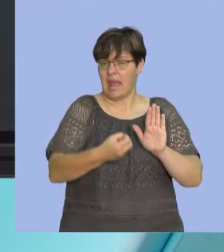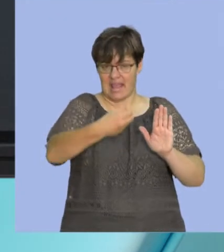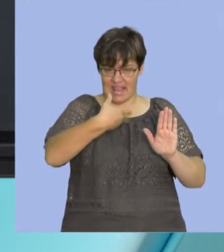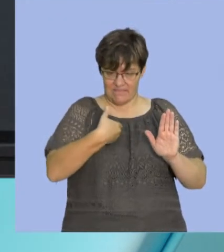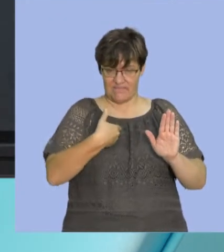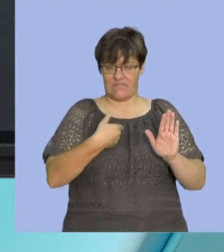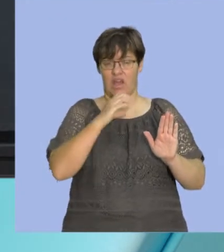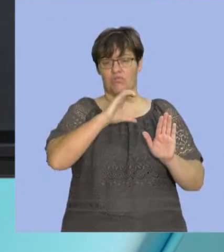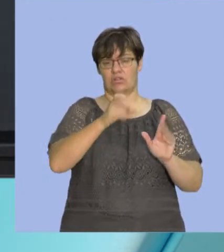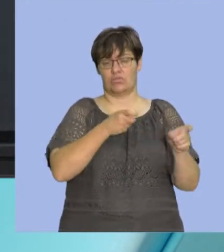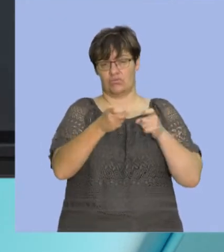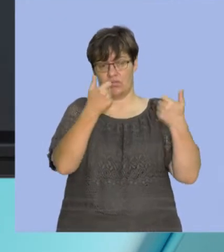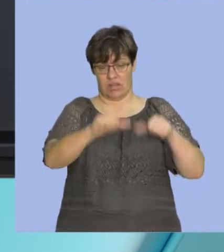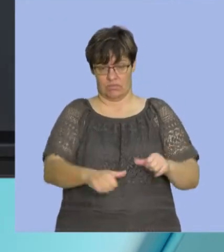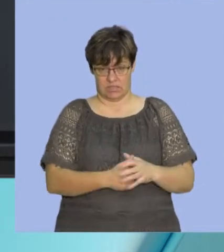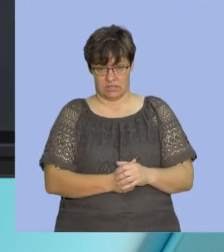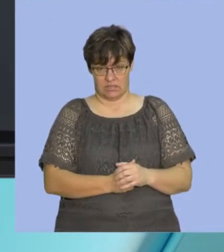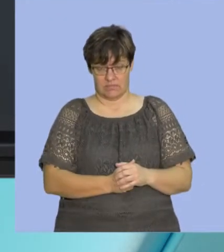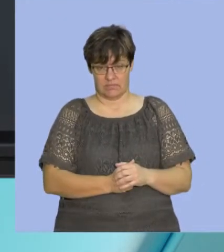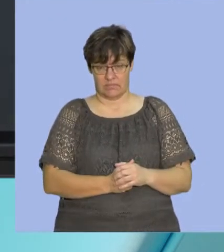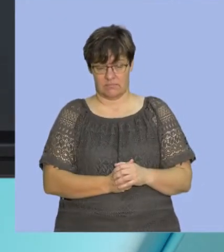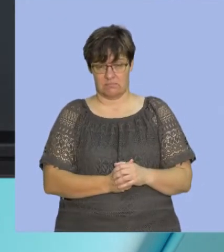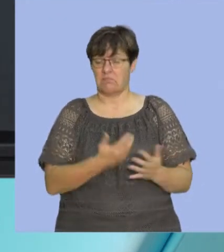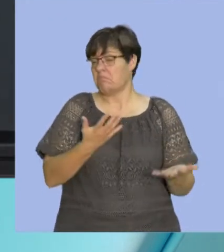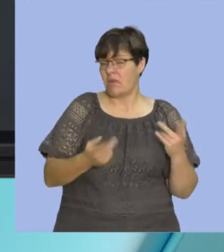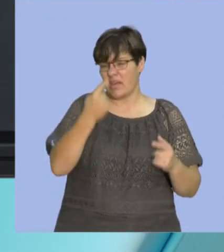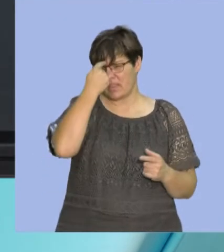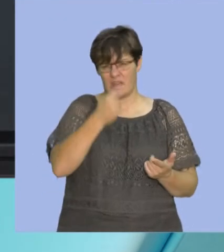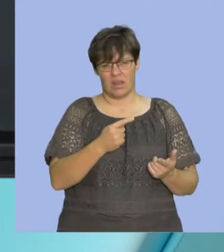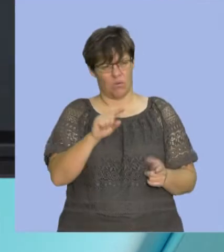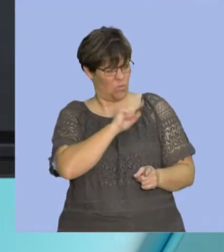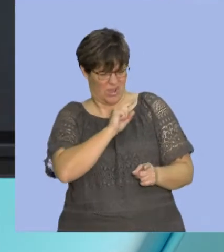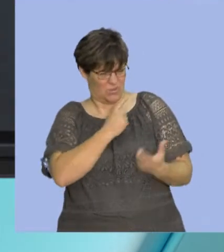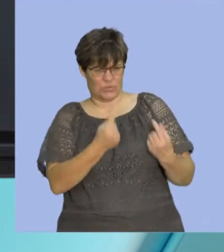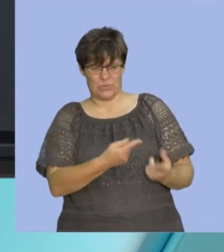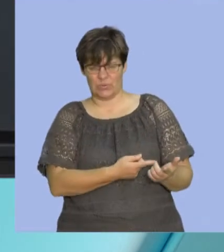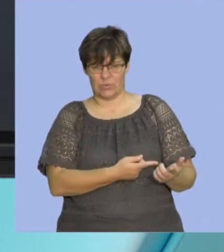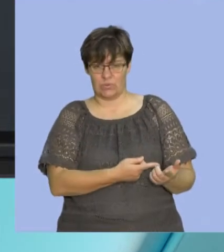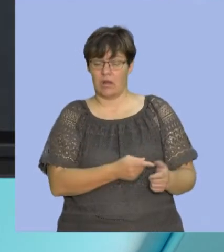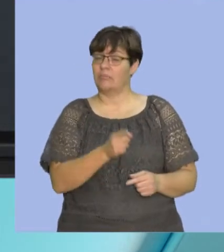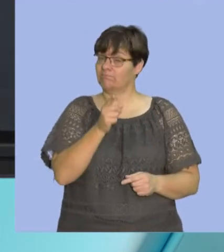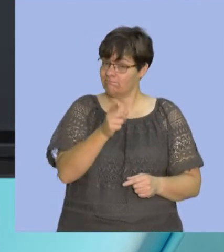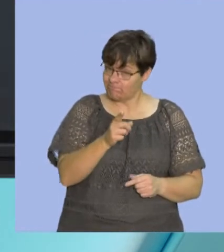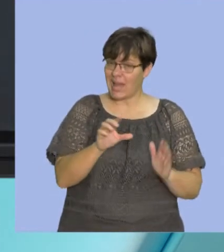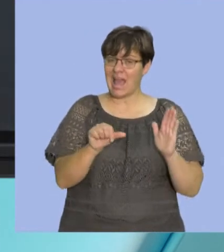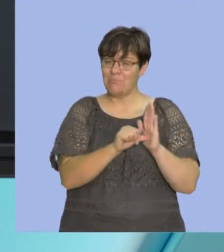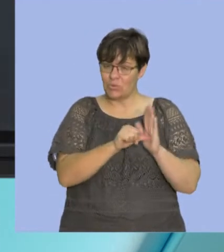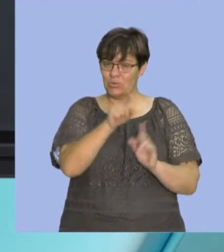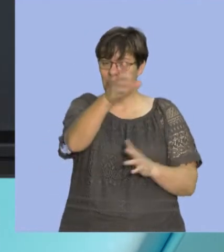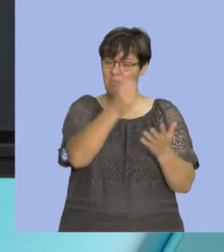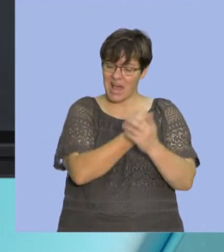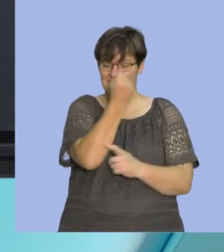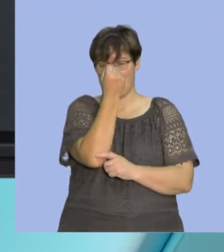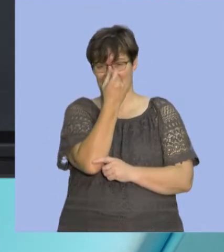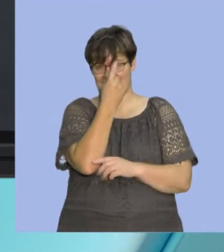creditors control account, and yes, you may think, why are we doing this? It's important to understand